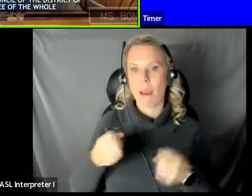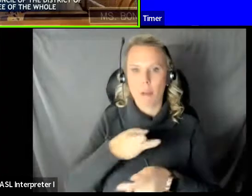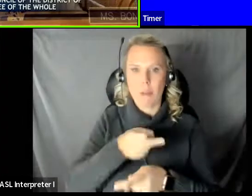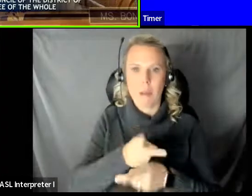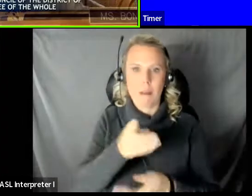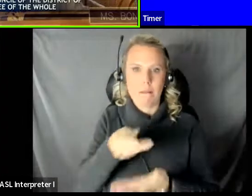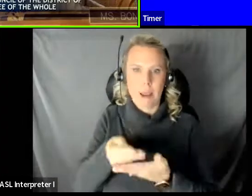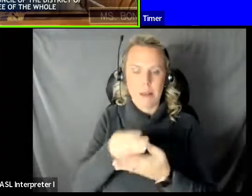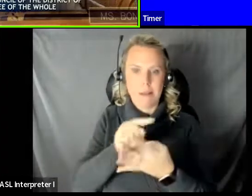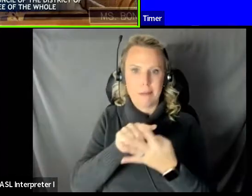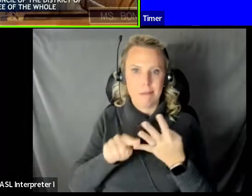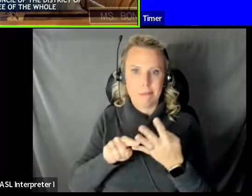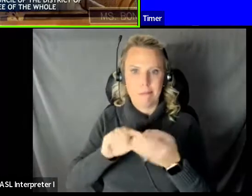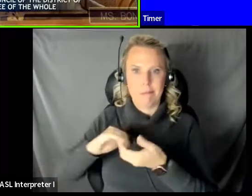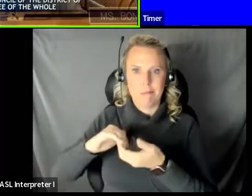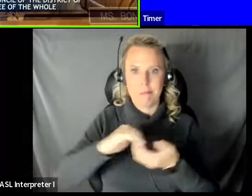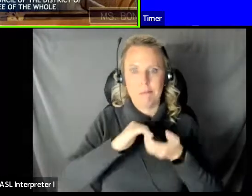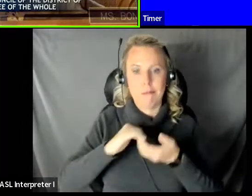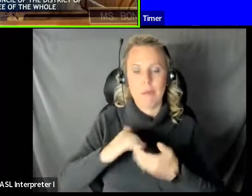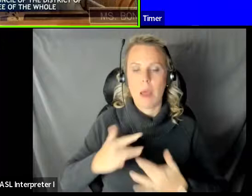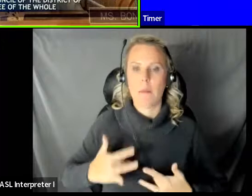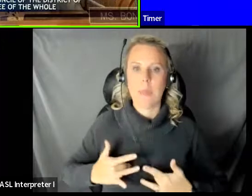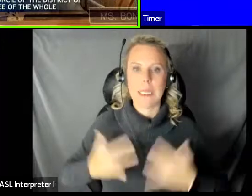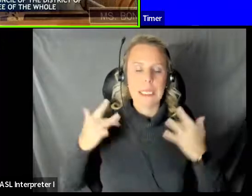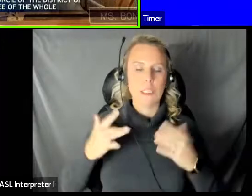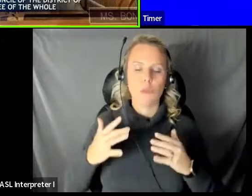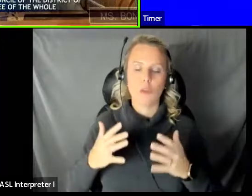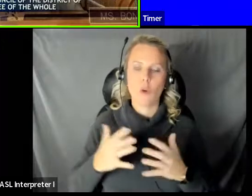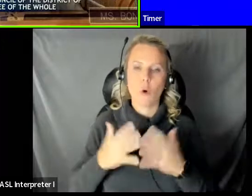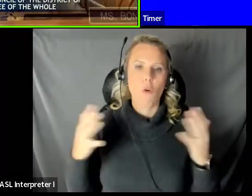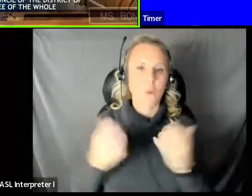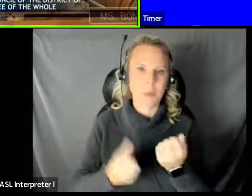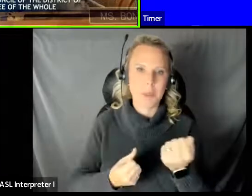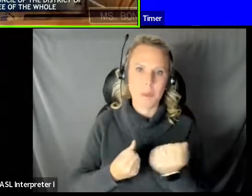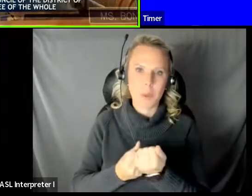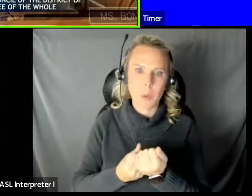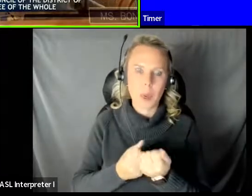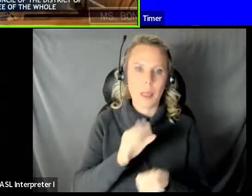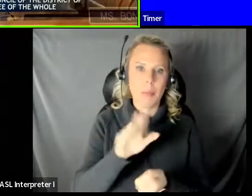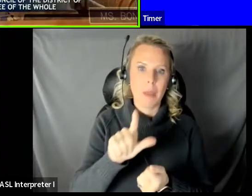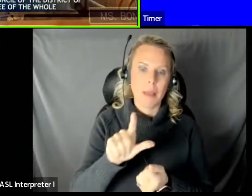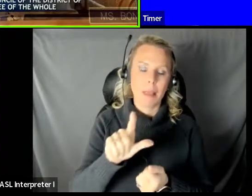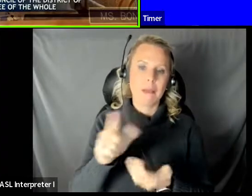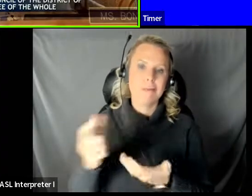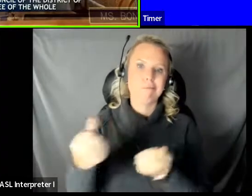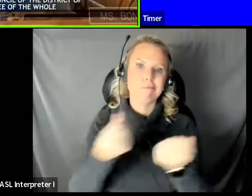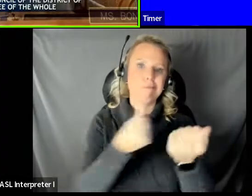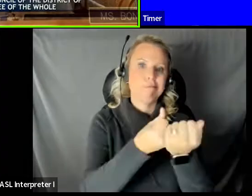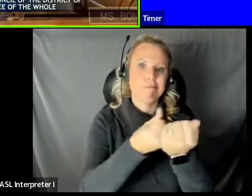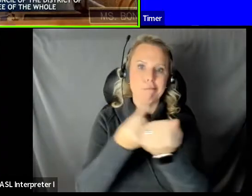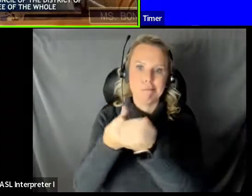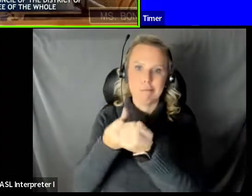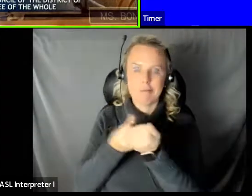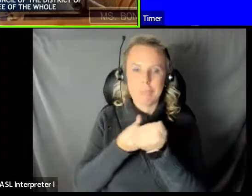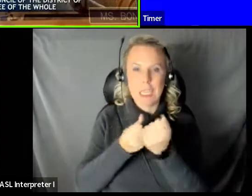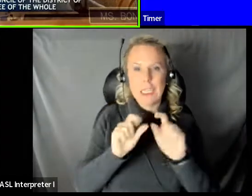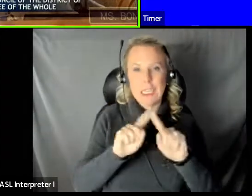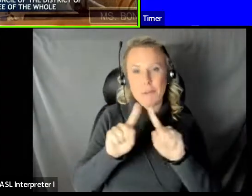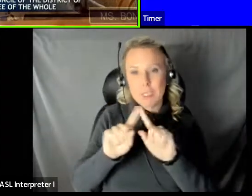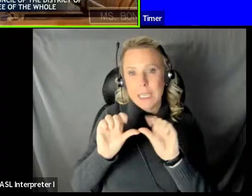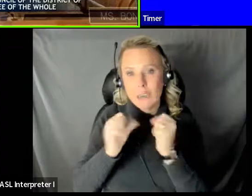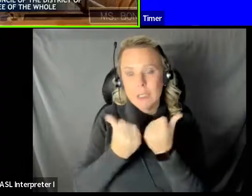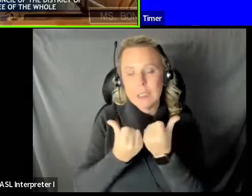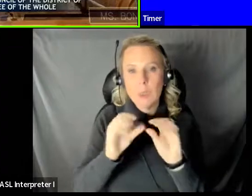Finance. I'm very pleased with the overwhelming support the bill has garnered from various organizations and individuals throughout the